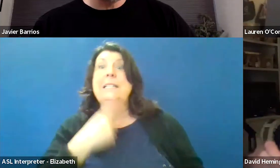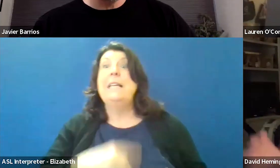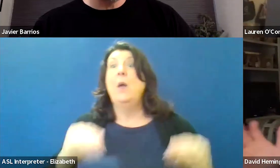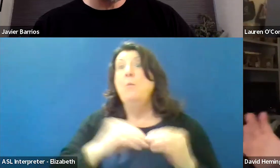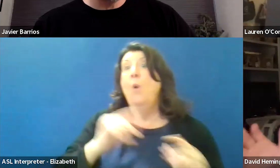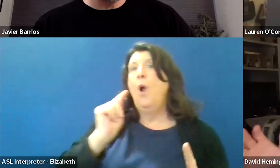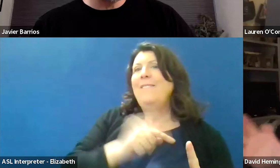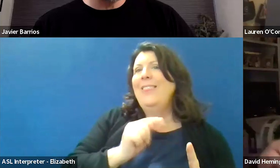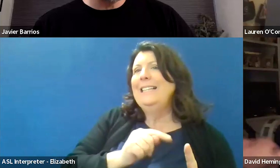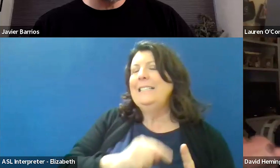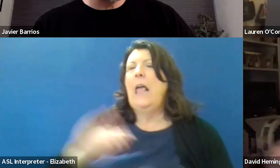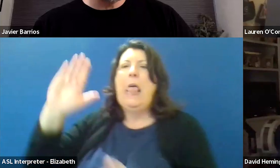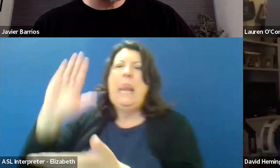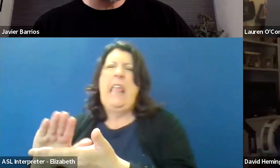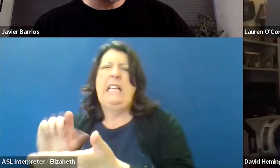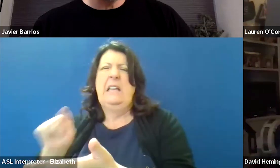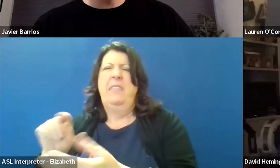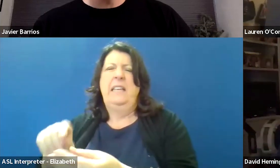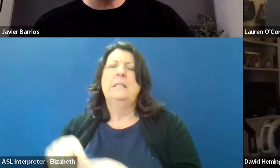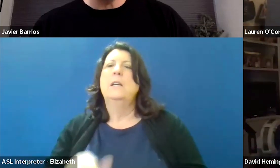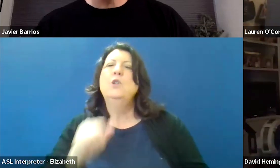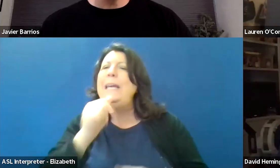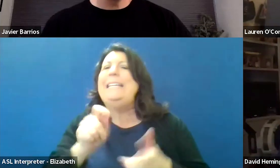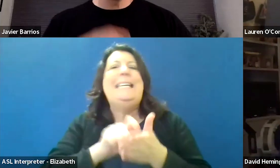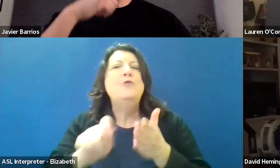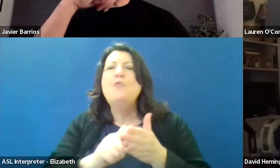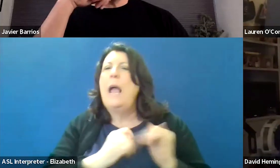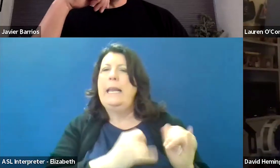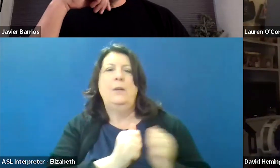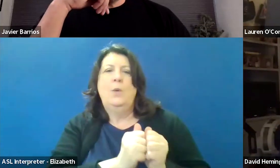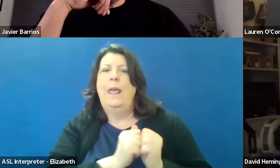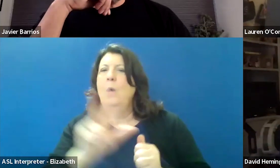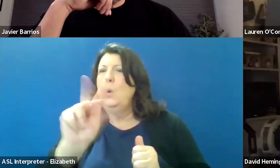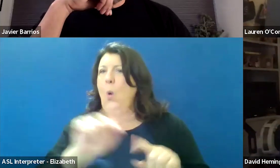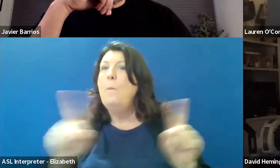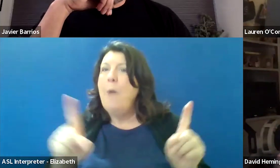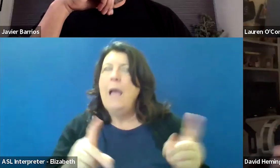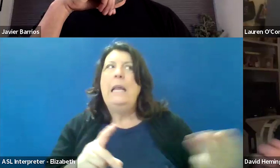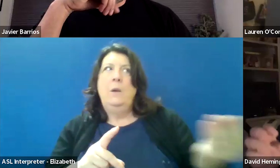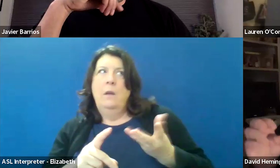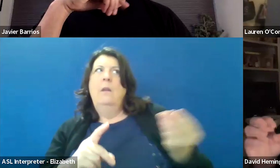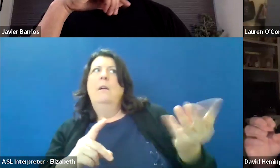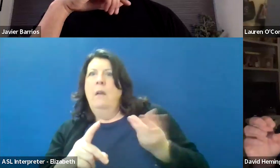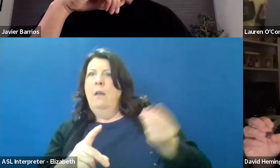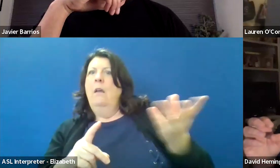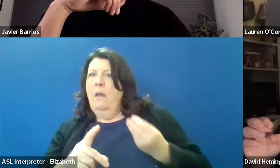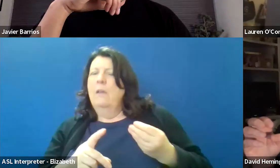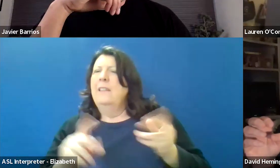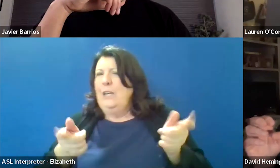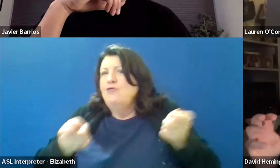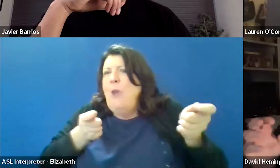this, I want less of this. This is interesting to me, this is less interesting. And communicated with me in filmic terms too. Like I want a vibe from